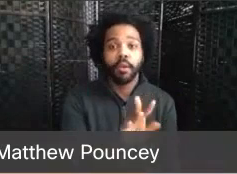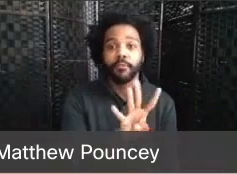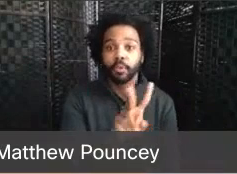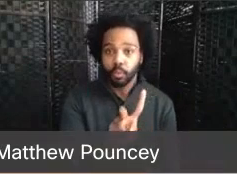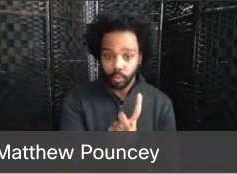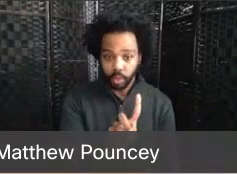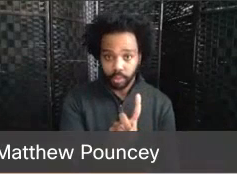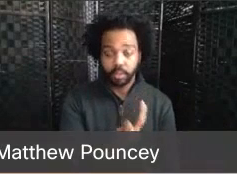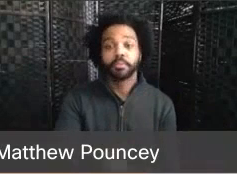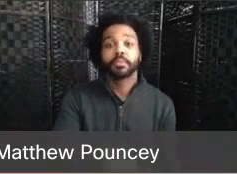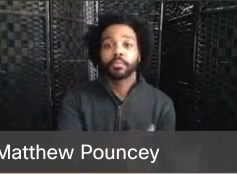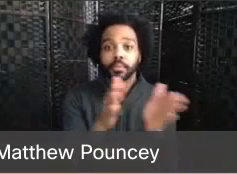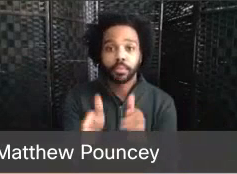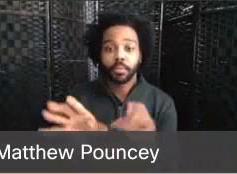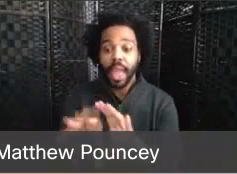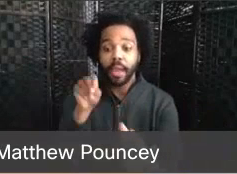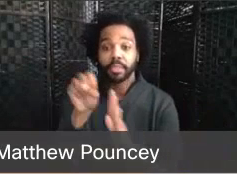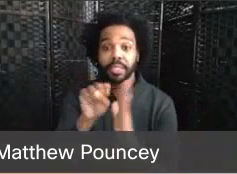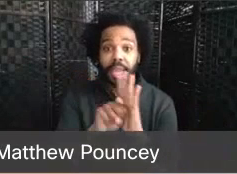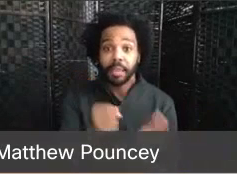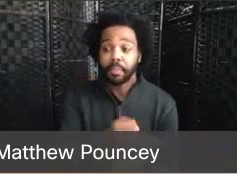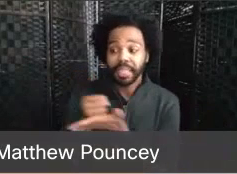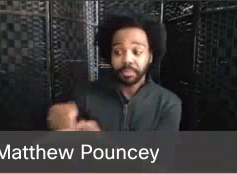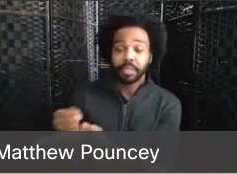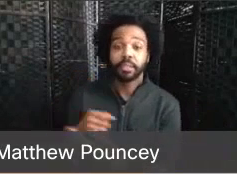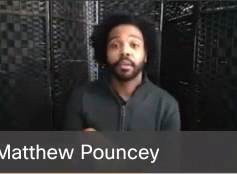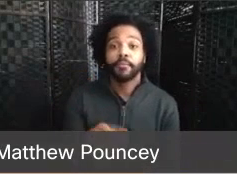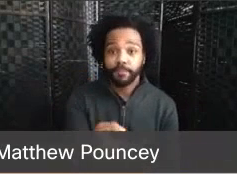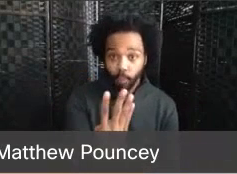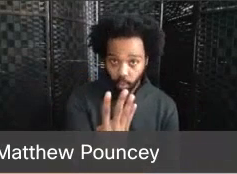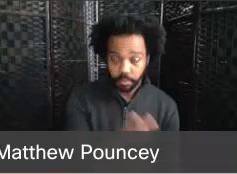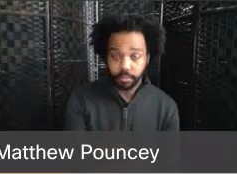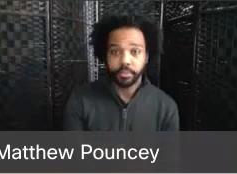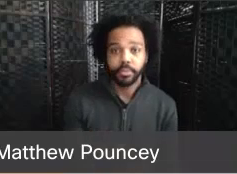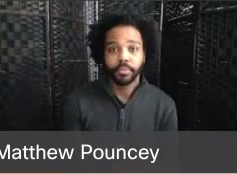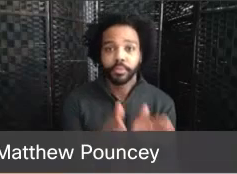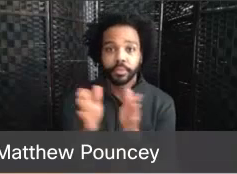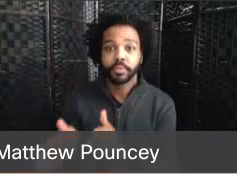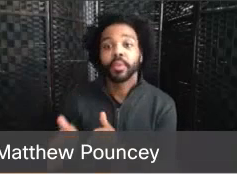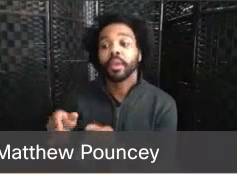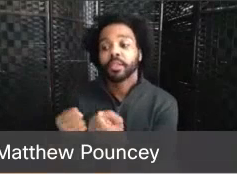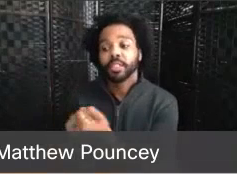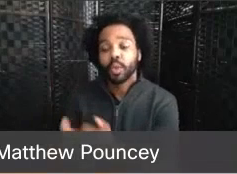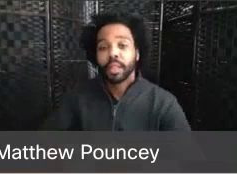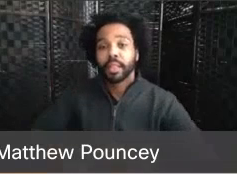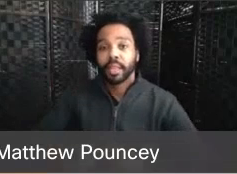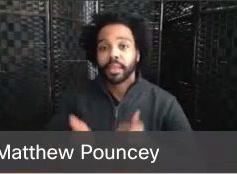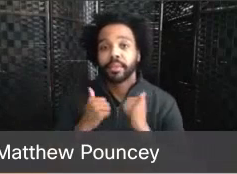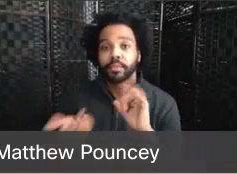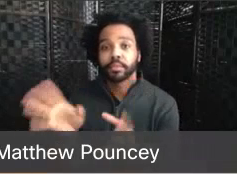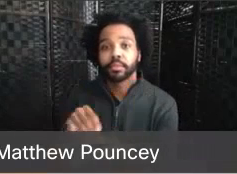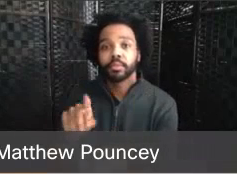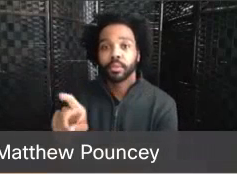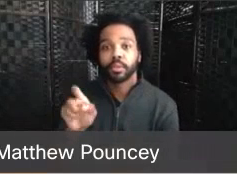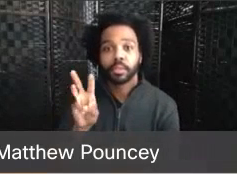an out-of-state placement, 4. In supported living,